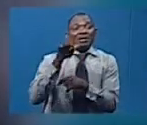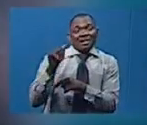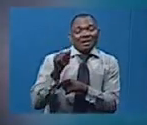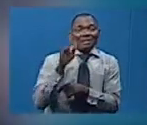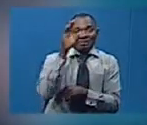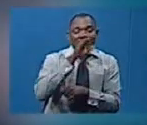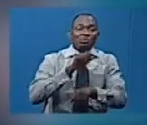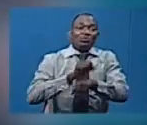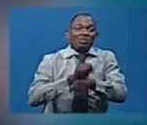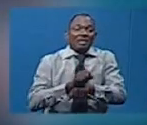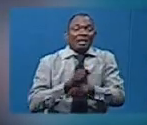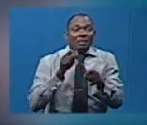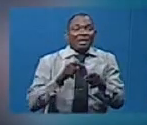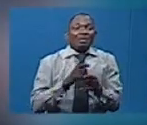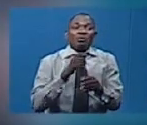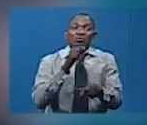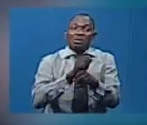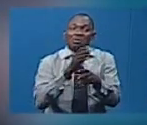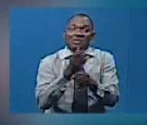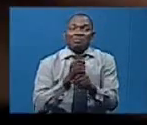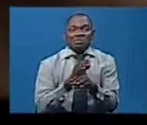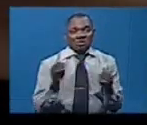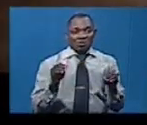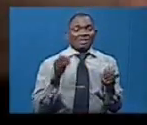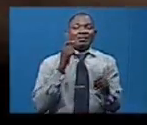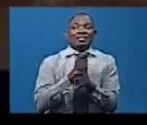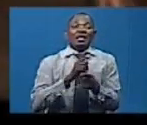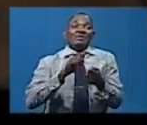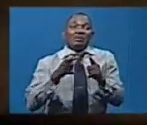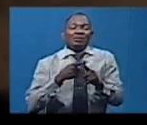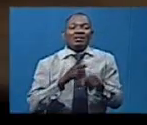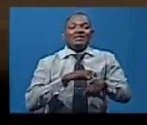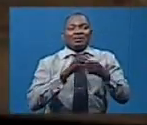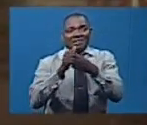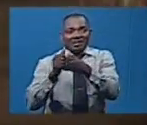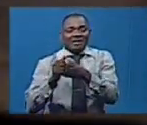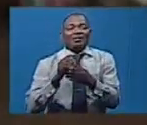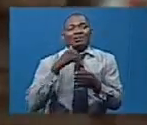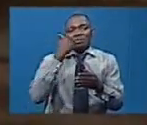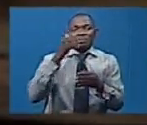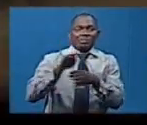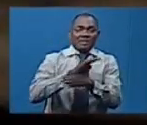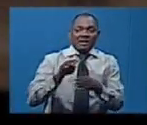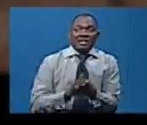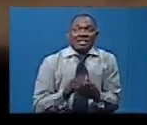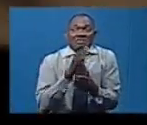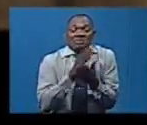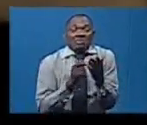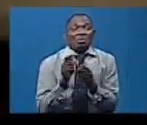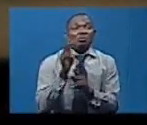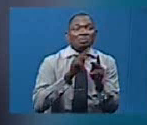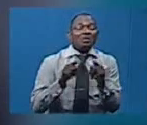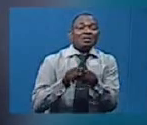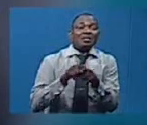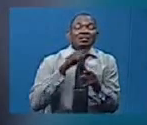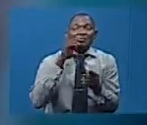in search of a job, but when she failed to secure one, a friend introduced her to prostitution. Some of her